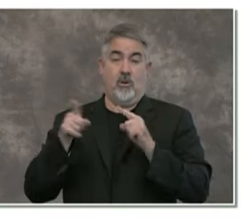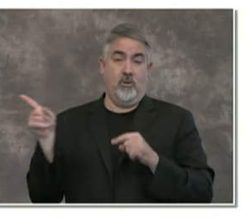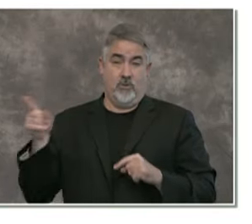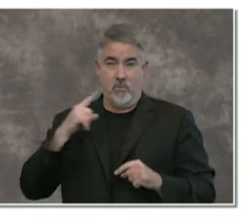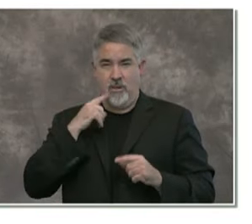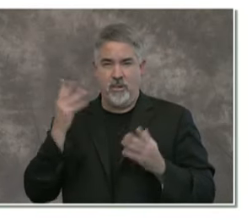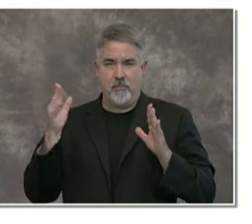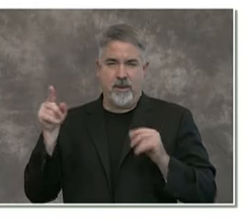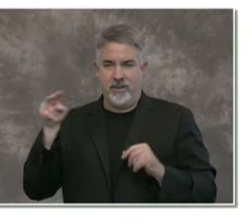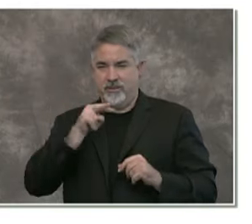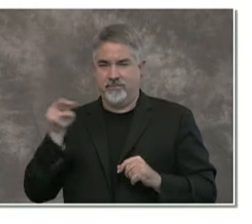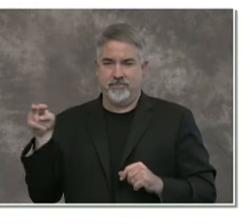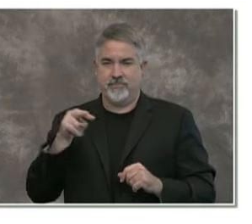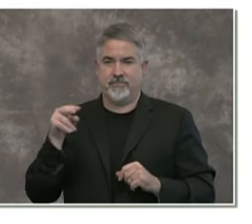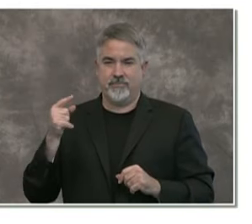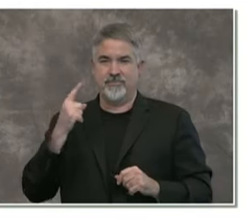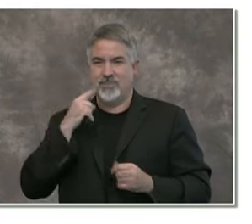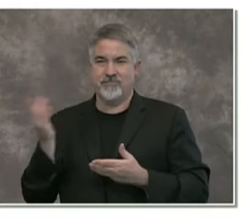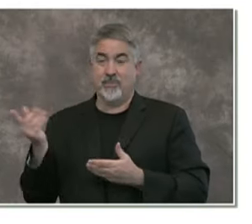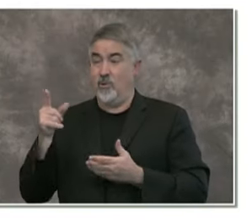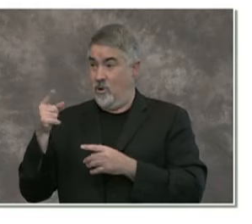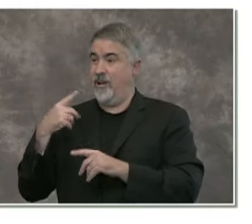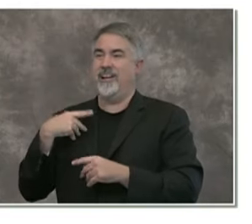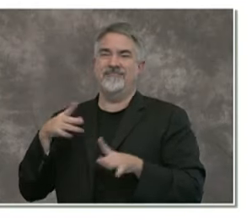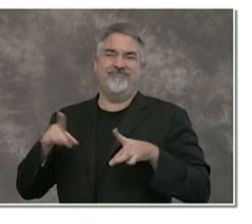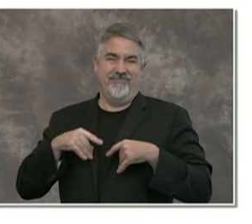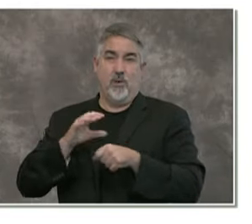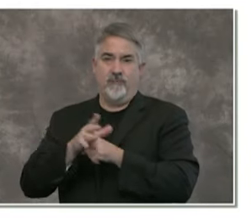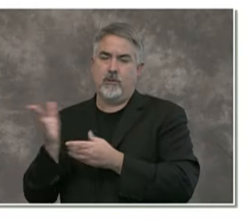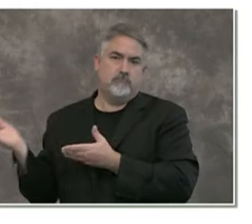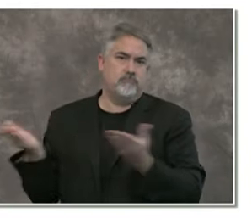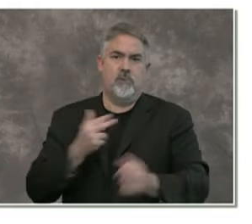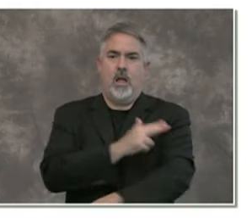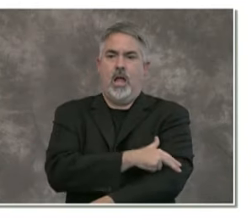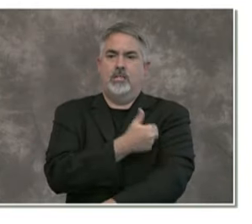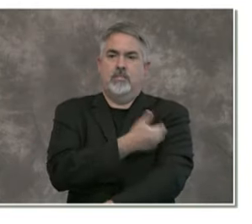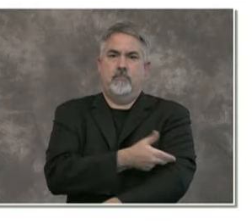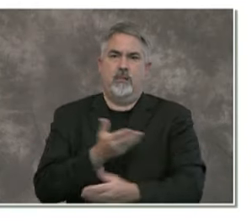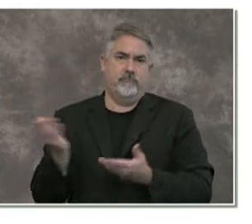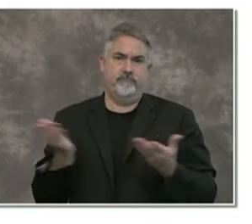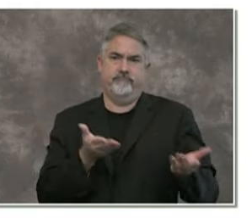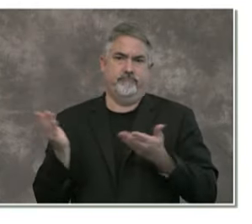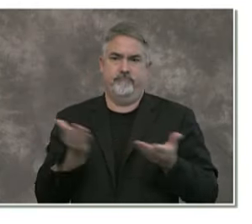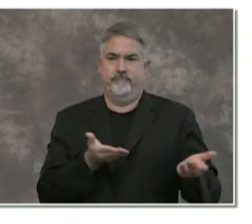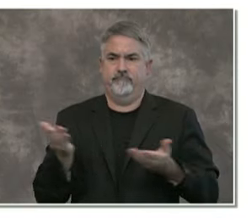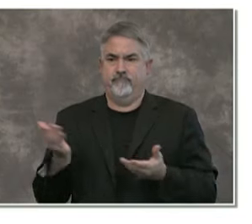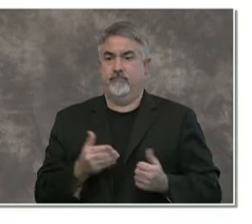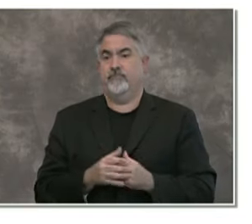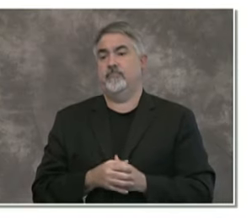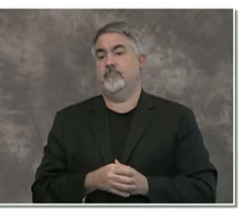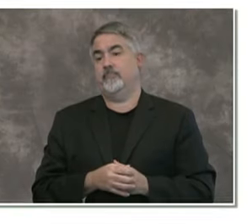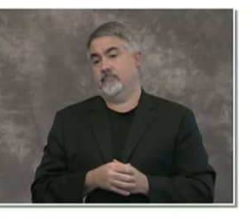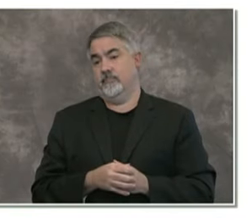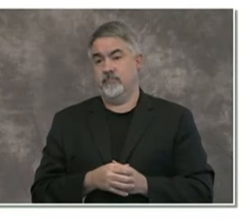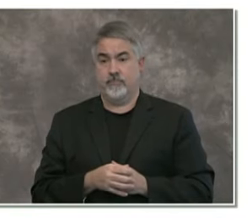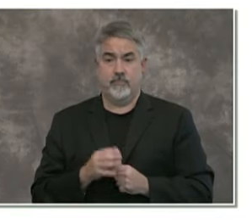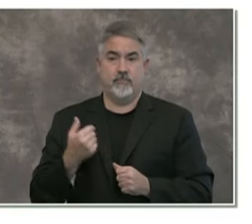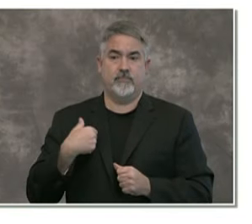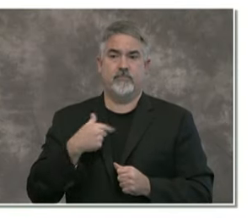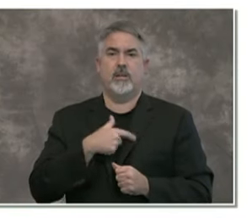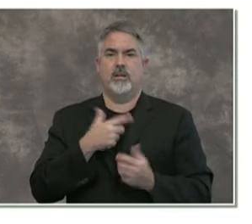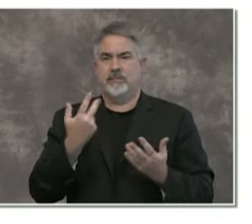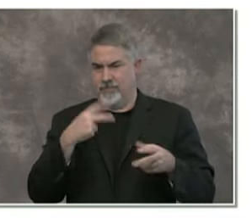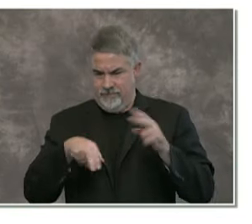hospitalizations, the newly added estimated recovery period. Just to reinforce, we are following what is accepted to be best guidance on